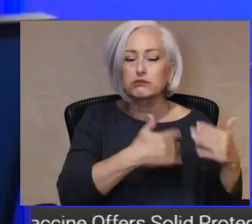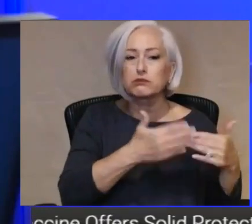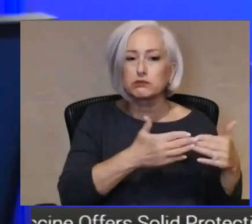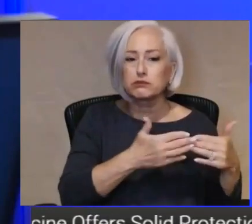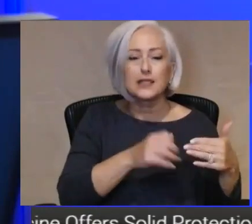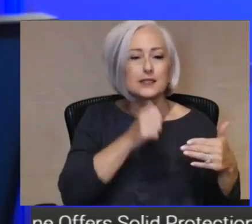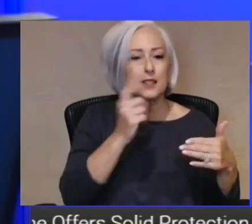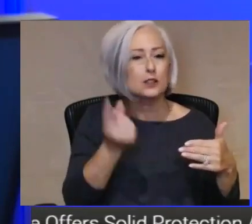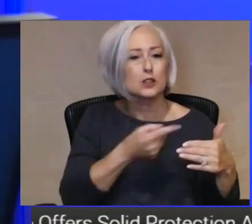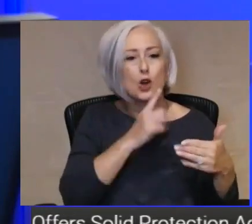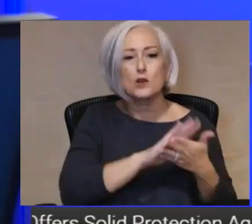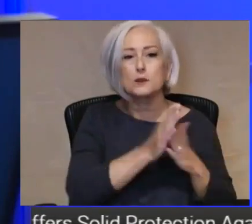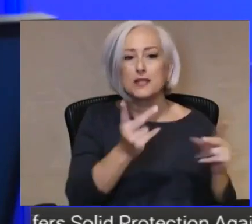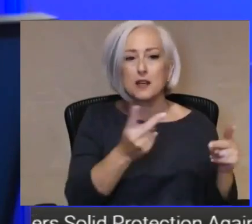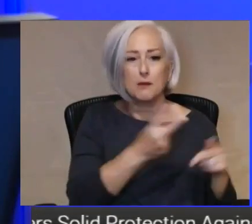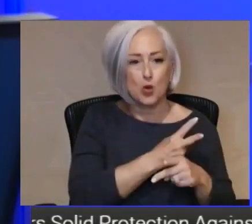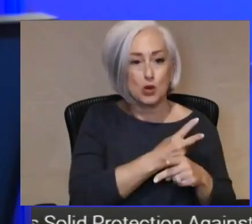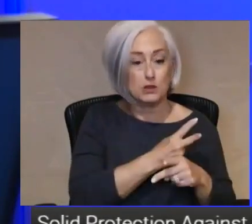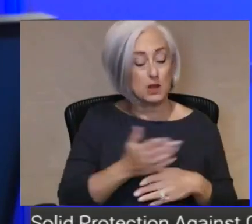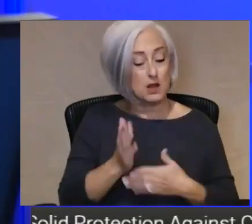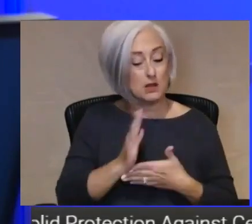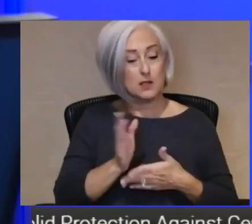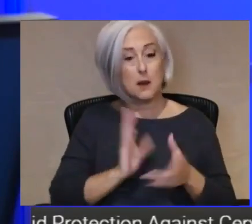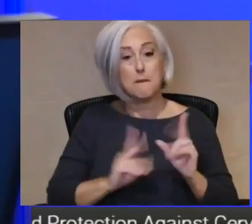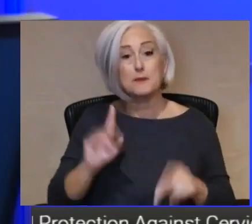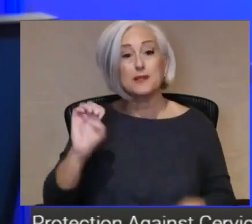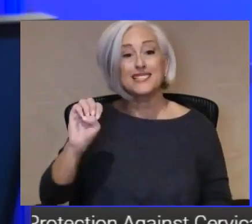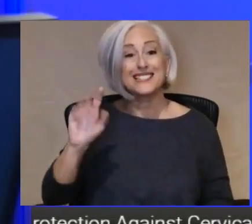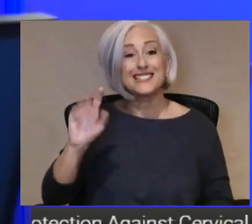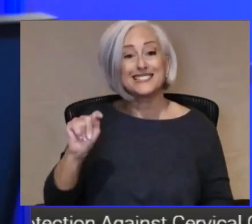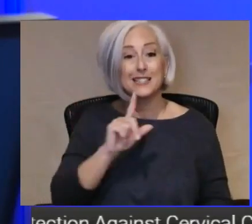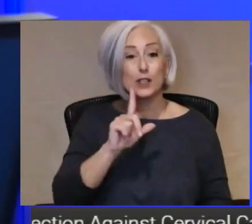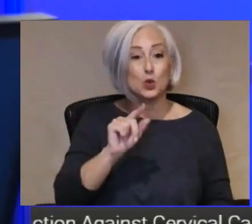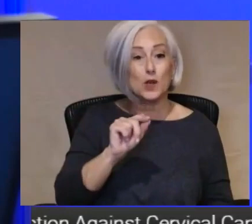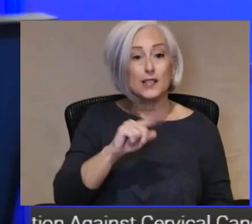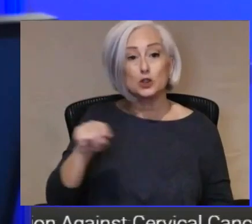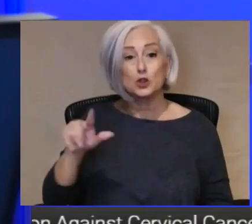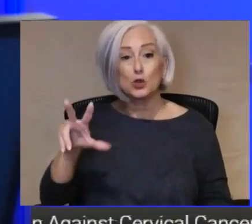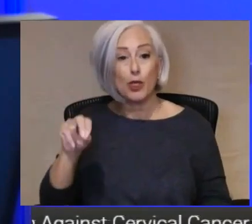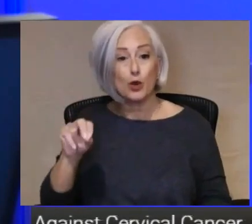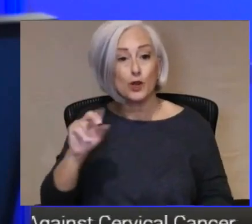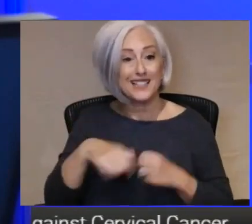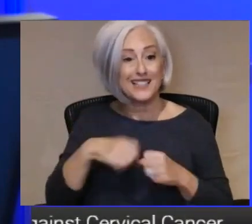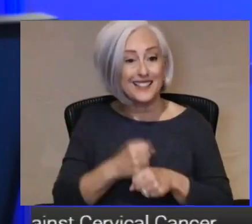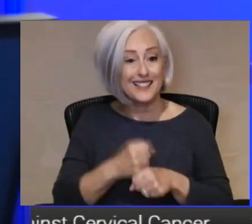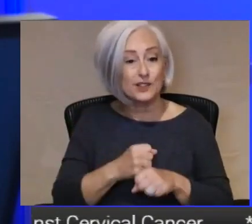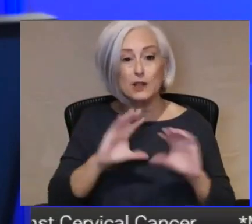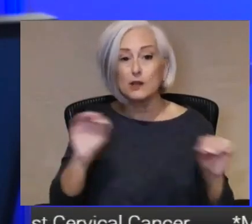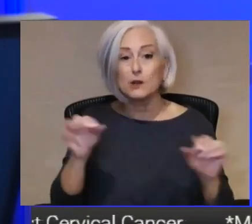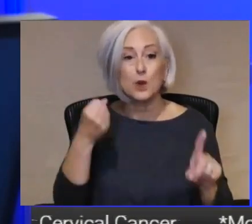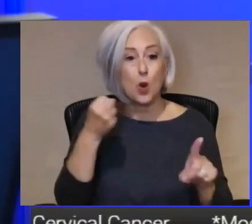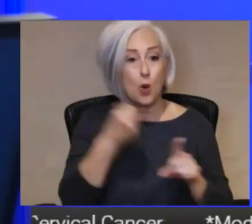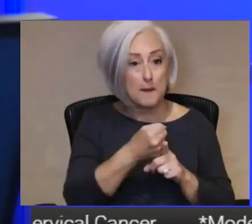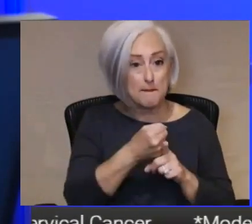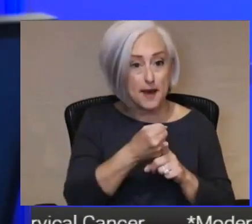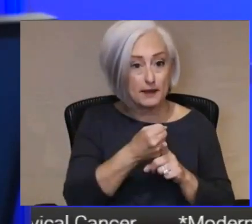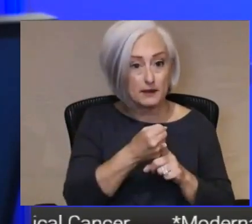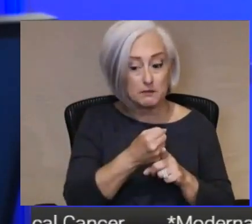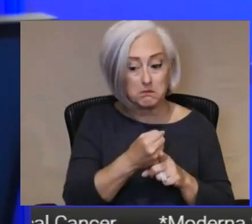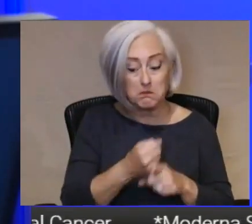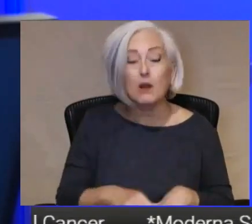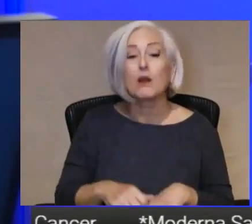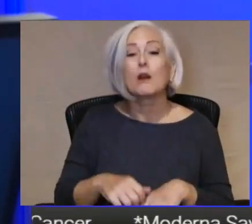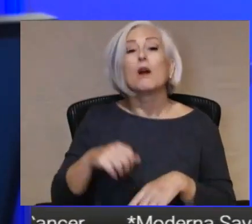tremor for 20, 30 years, and it is still not impacting their life at all. On the other hand, there are patients who over 5,